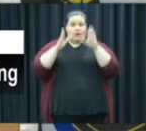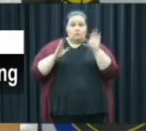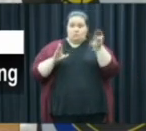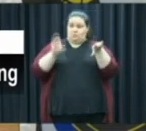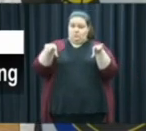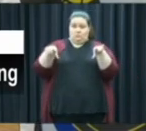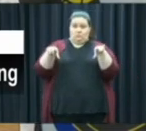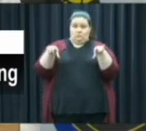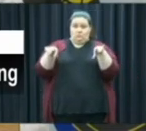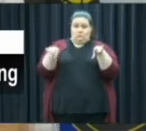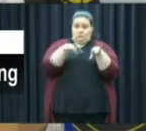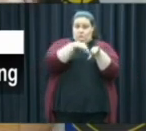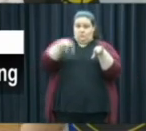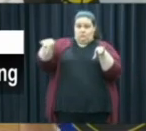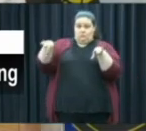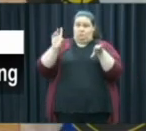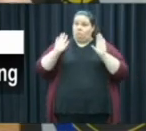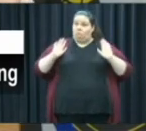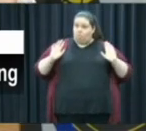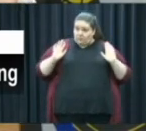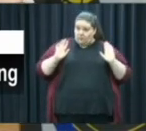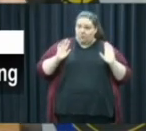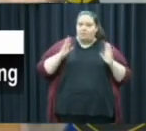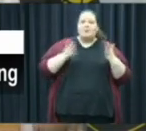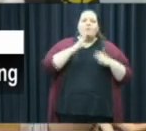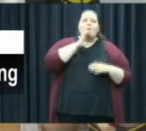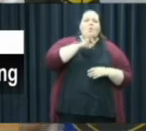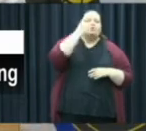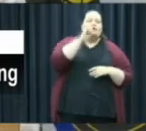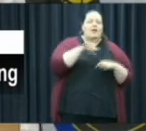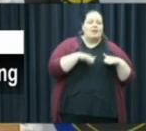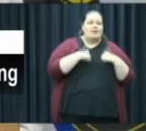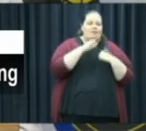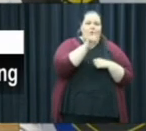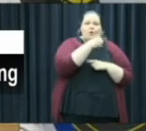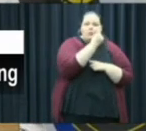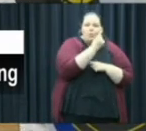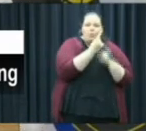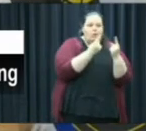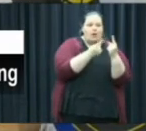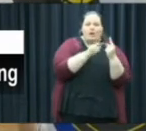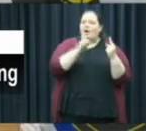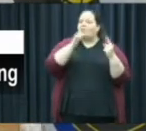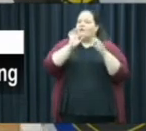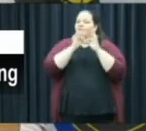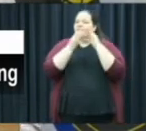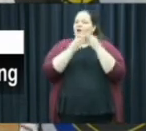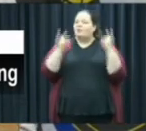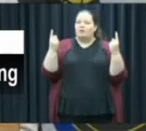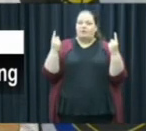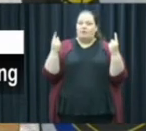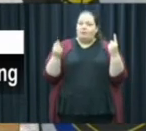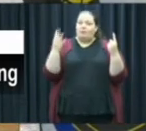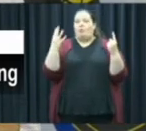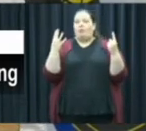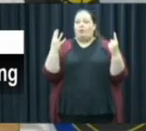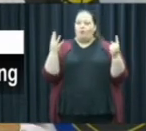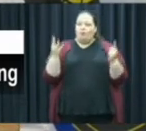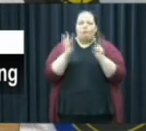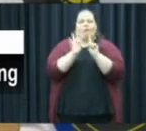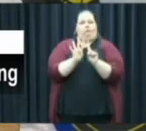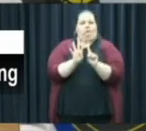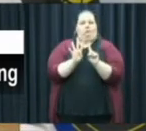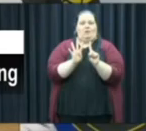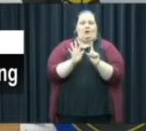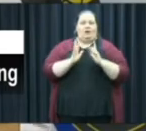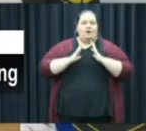expand our contacts with others. So for instance, an elderly person who lives alone combining with another household to reduce that isolation. To be safe, this